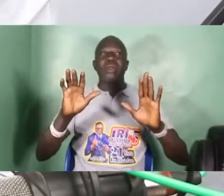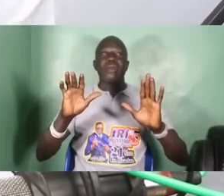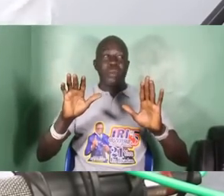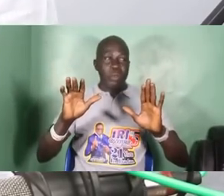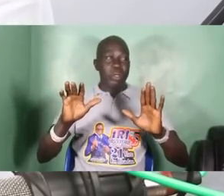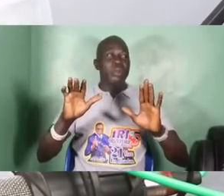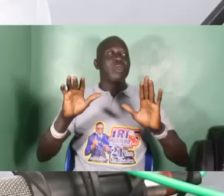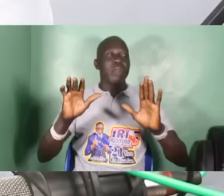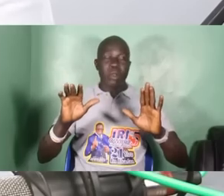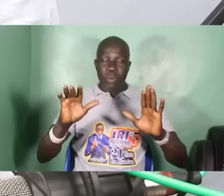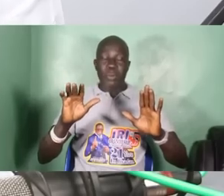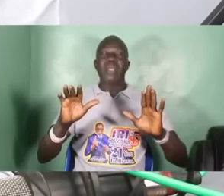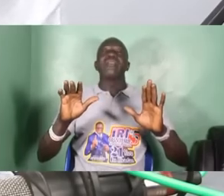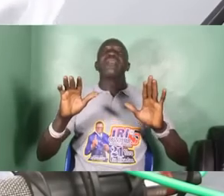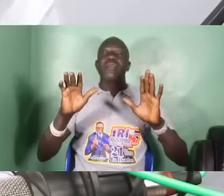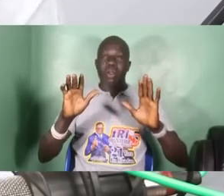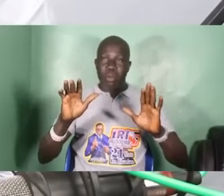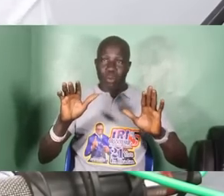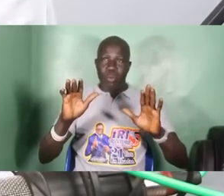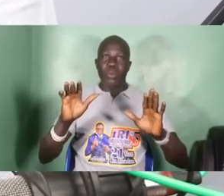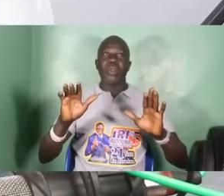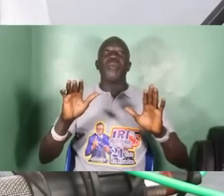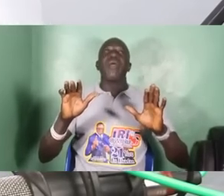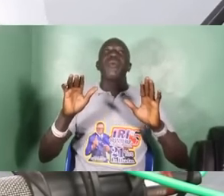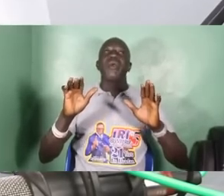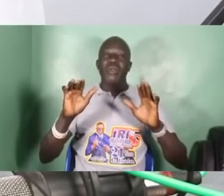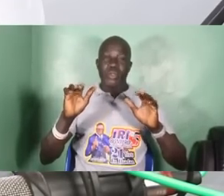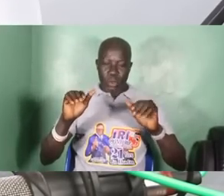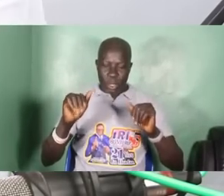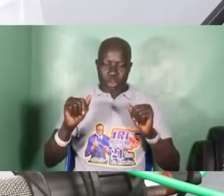Spirit. God of blessing. God of blessing. God of